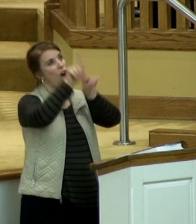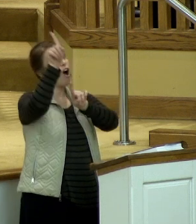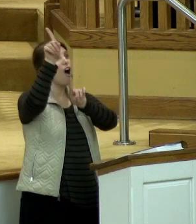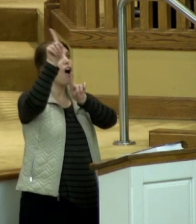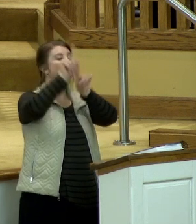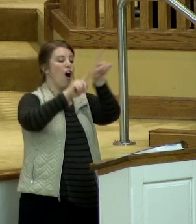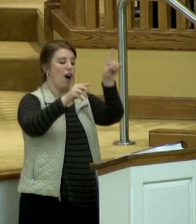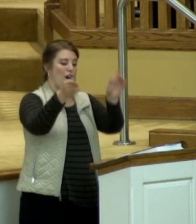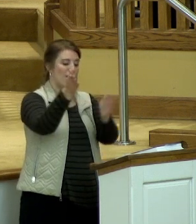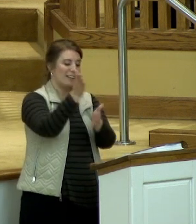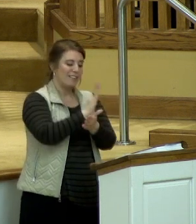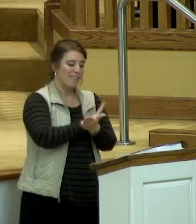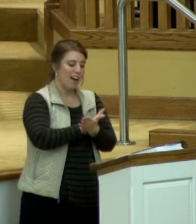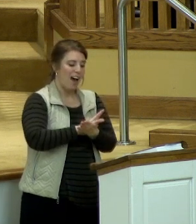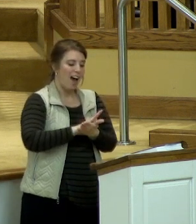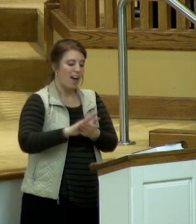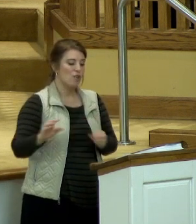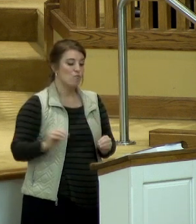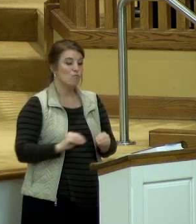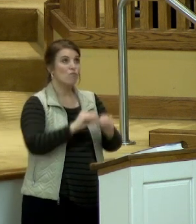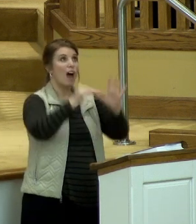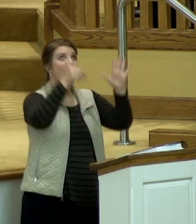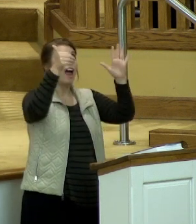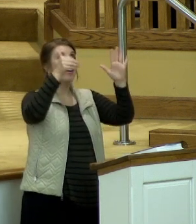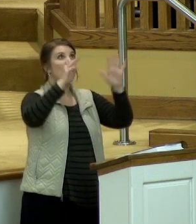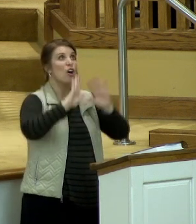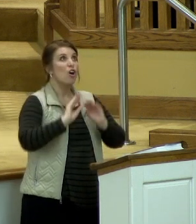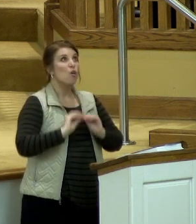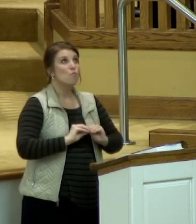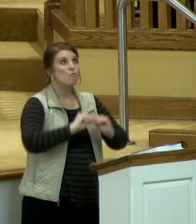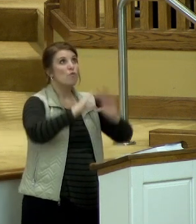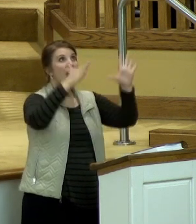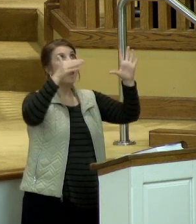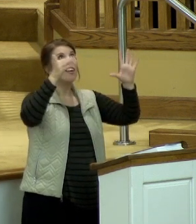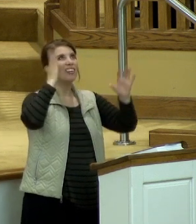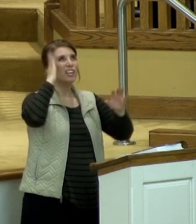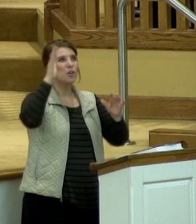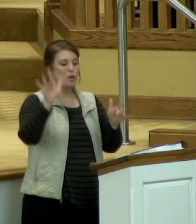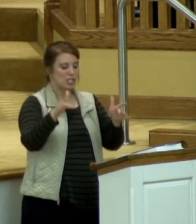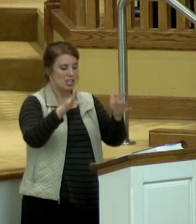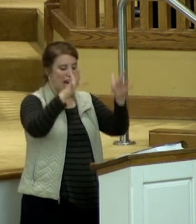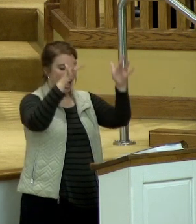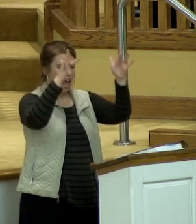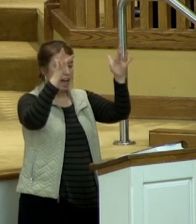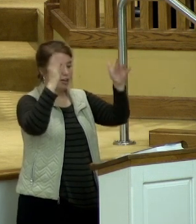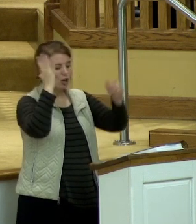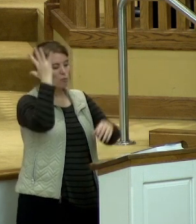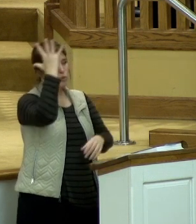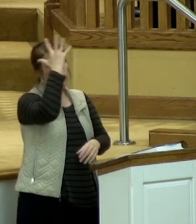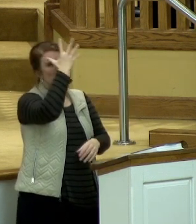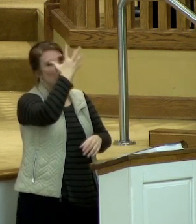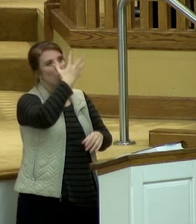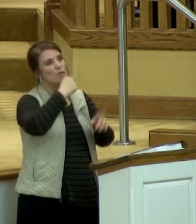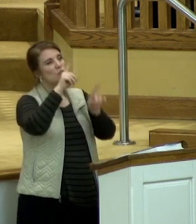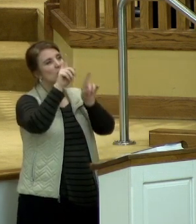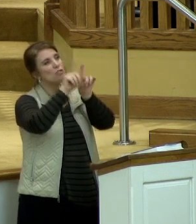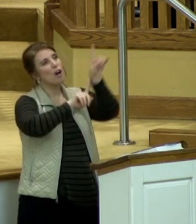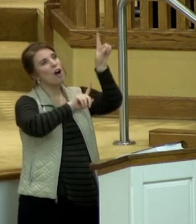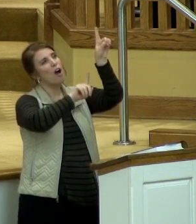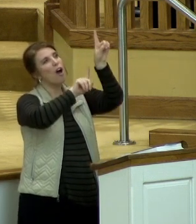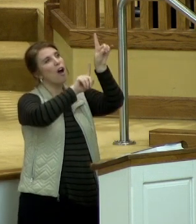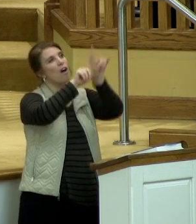star divine. Brighter and brighter he will shine. Oh, beautiful star